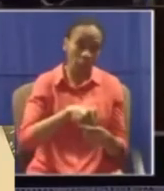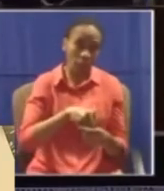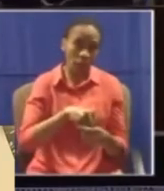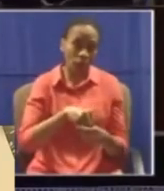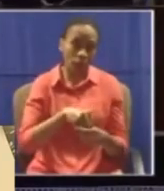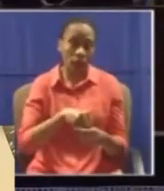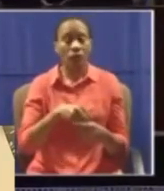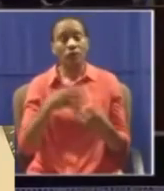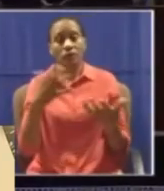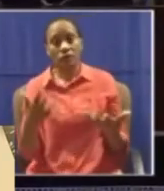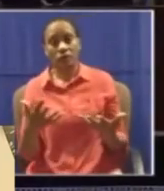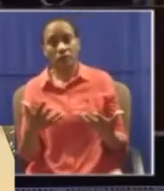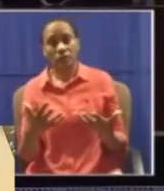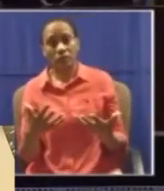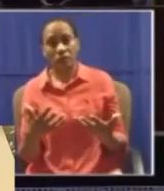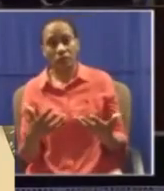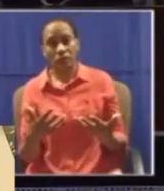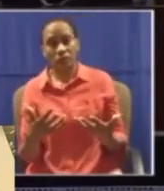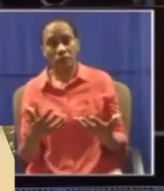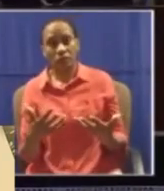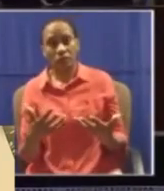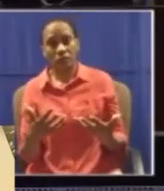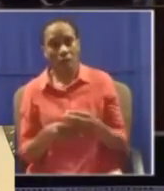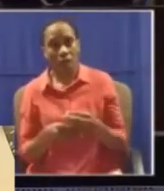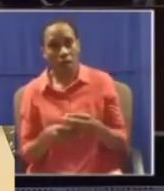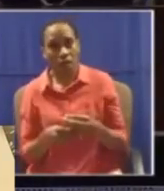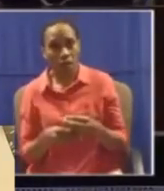the operation of and